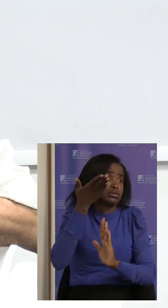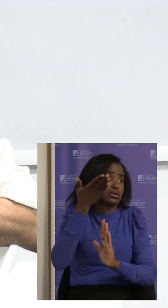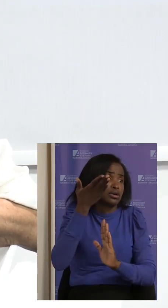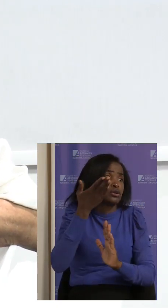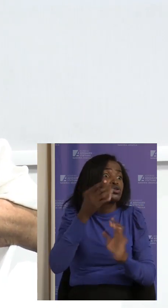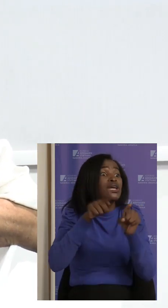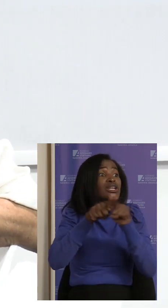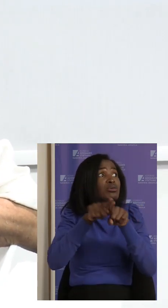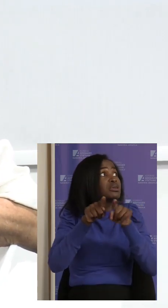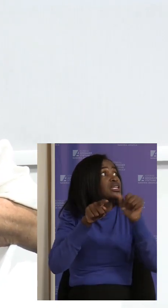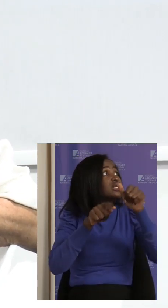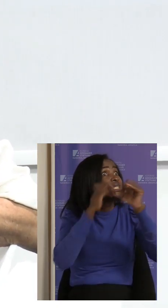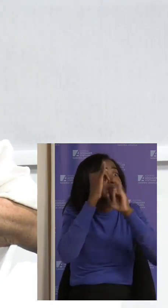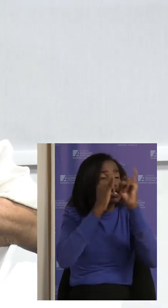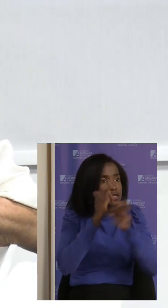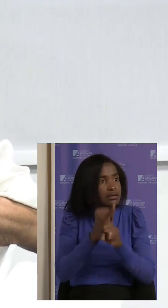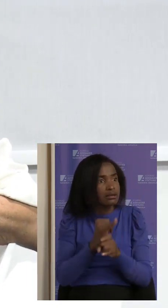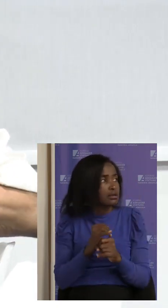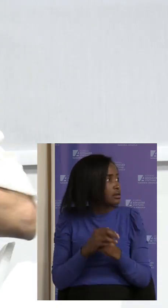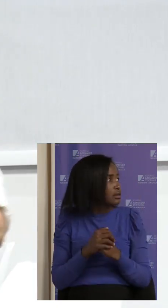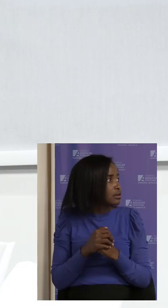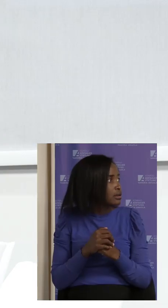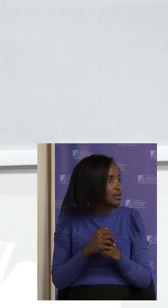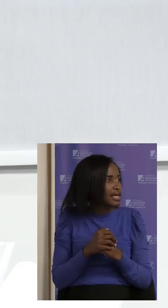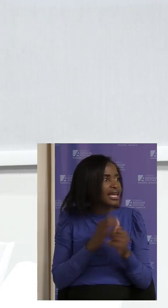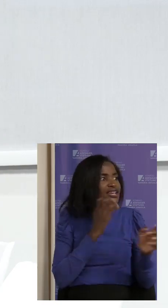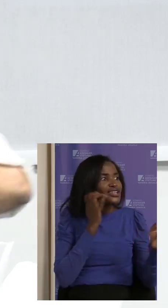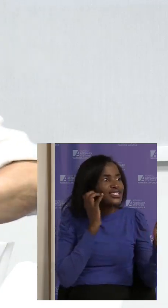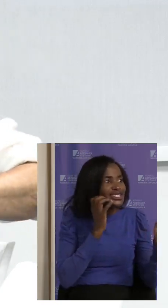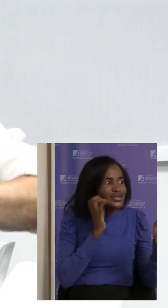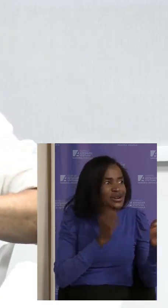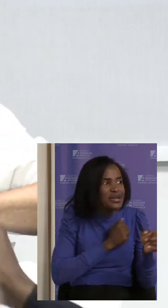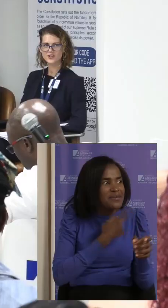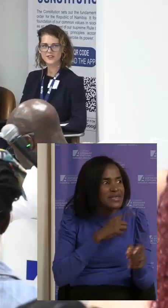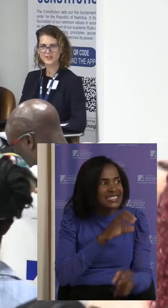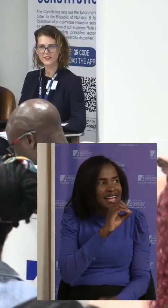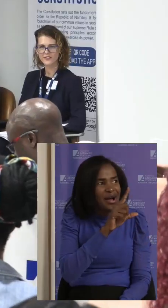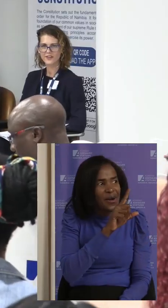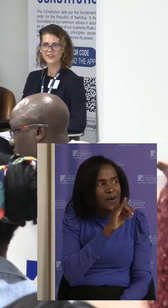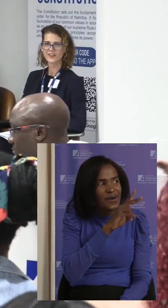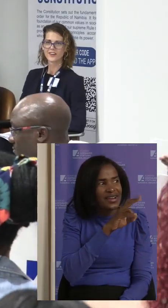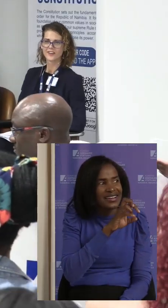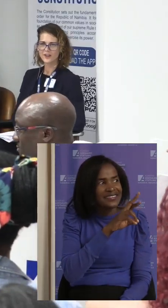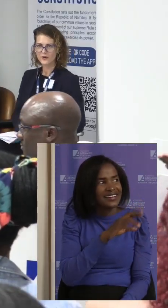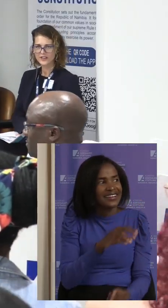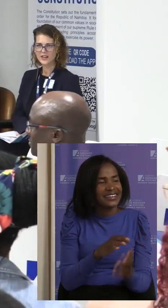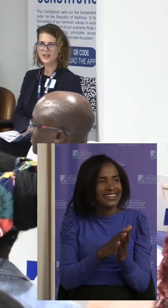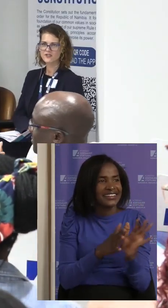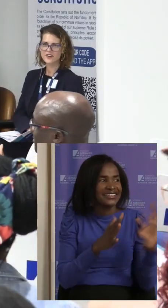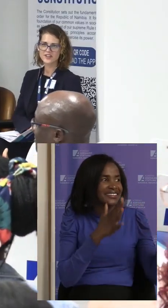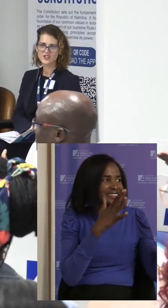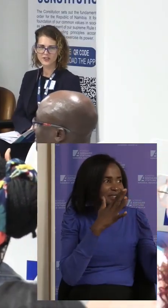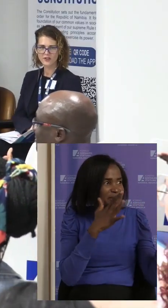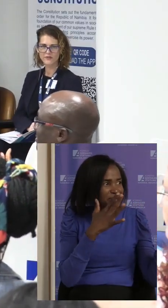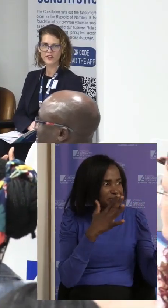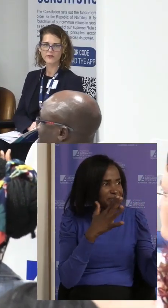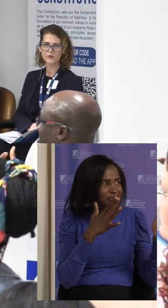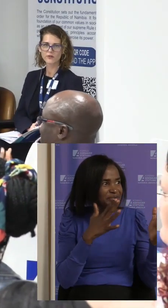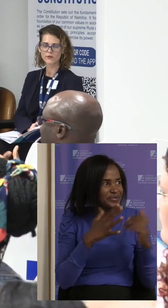can compete internationally. Mr. Oliver, we have to cut you short. Thank you very much. There's quite a large reaction